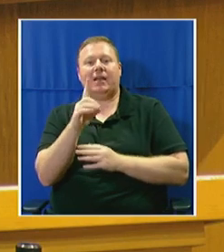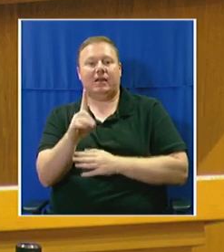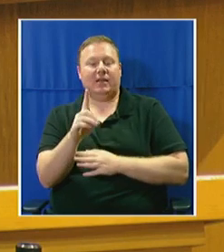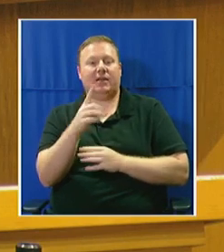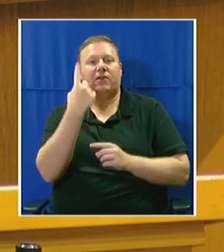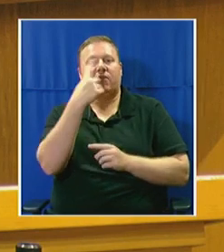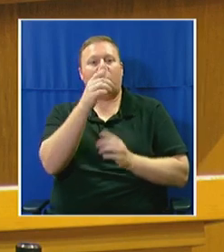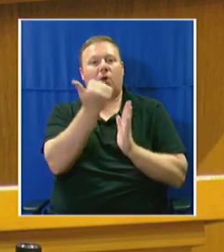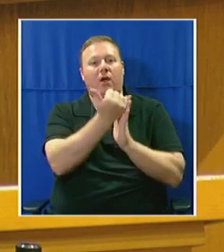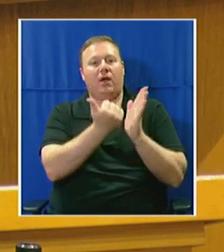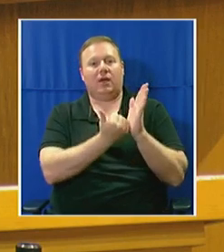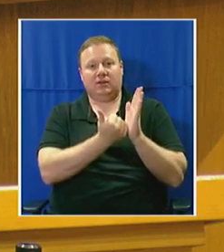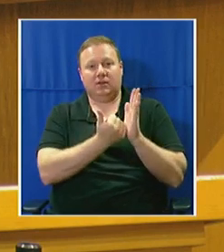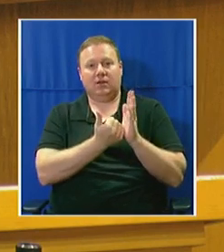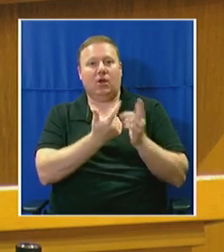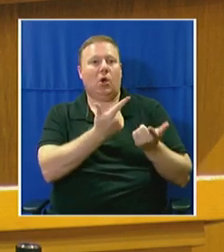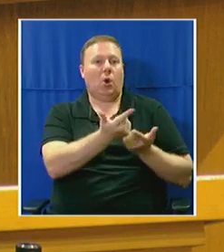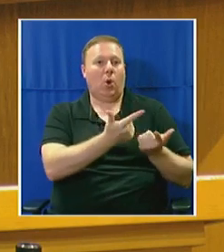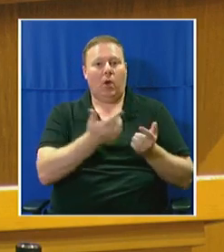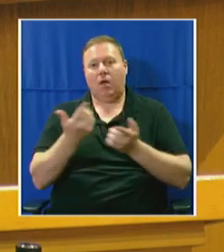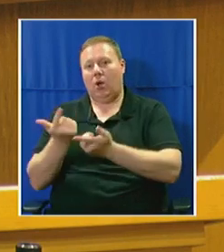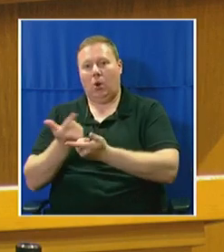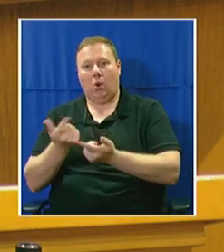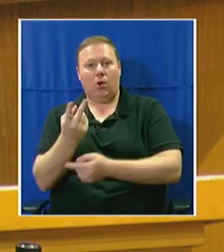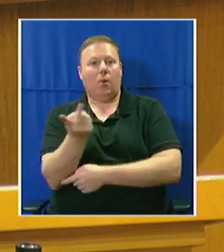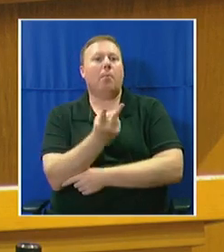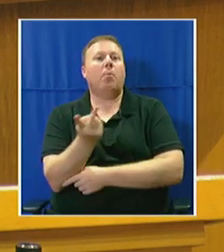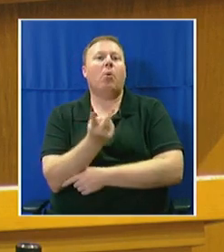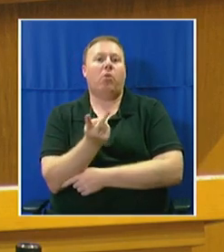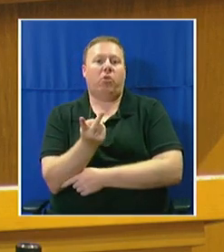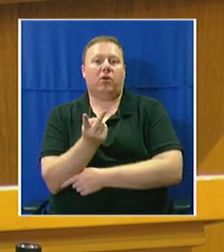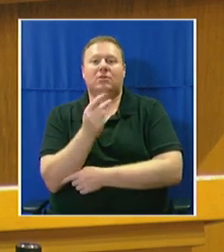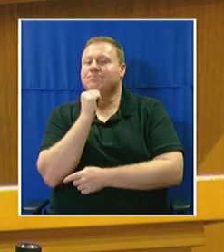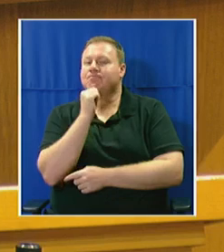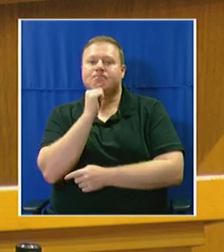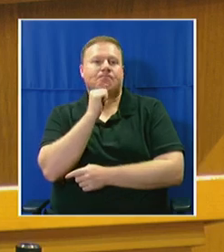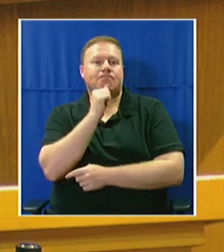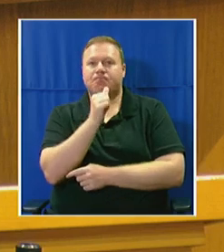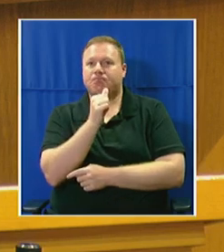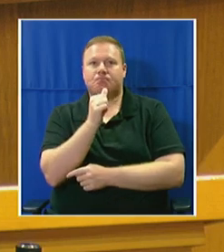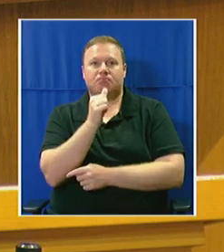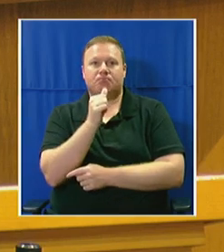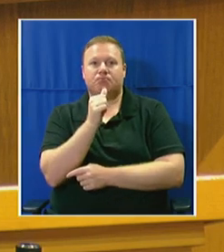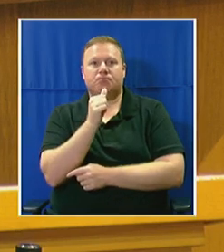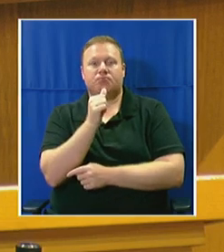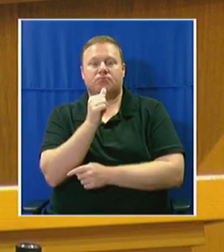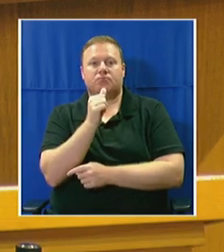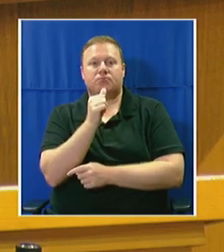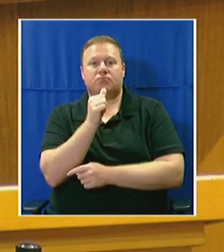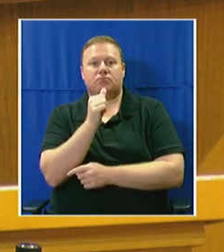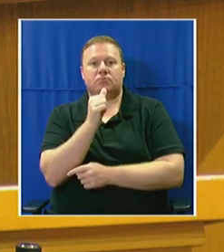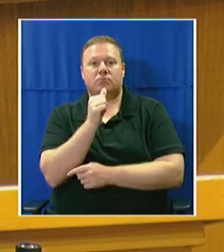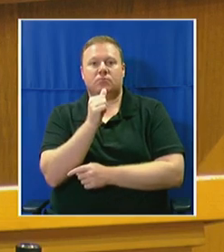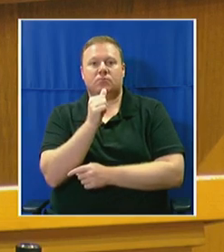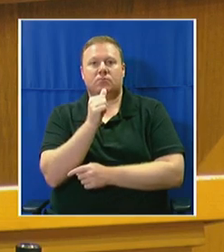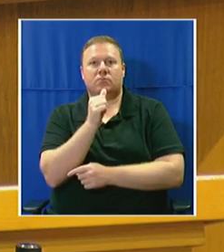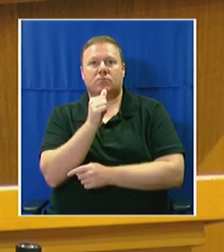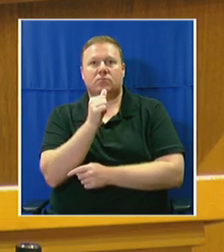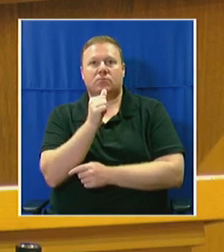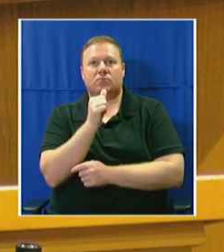Authority parliament's role in this process is provided for in section 12 subsection 6 C and D of the